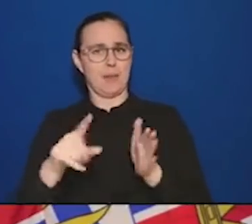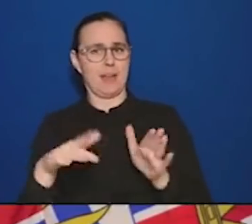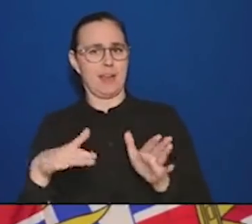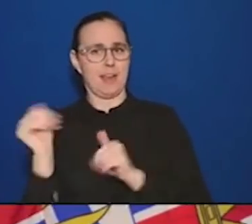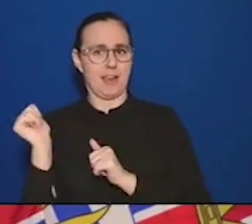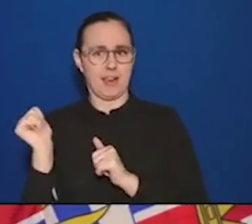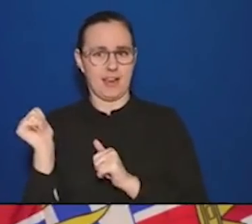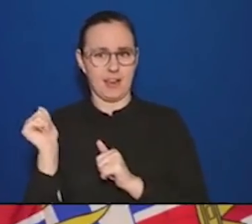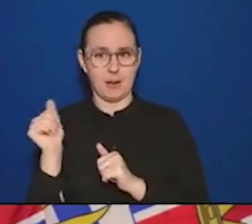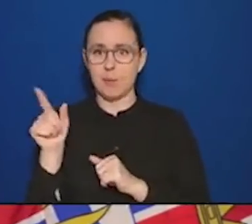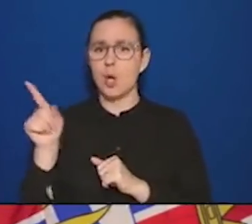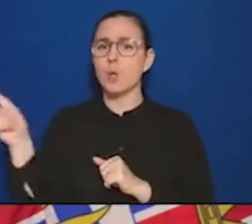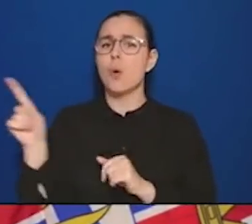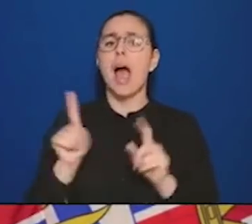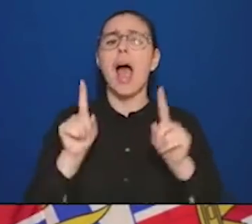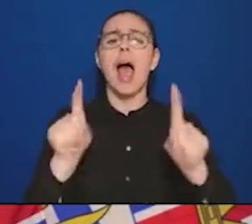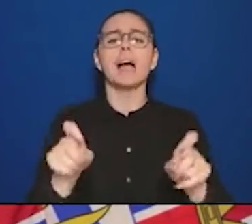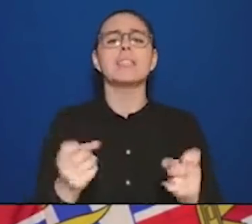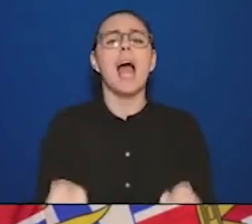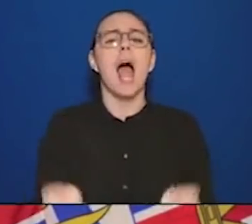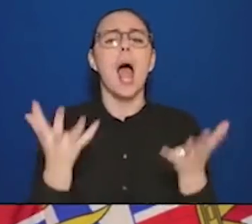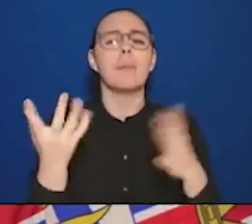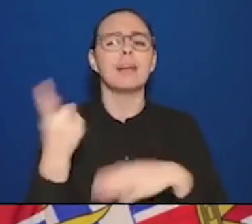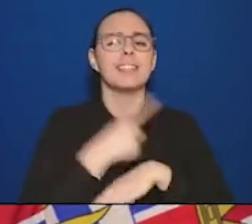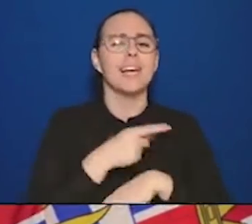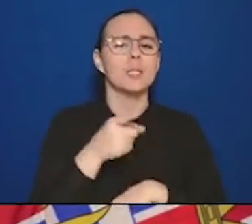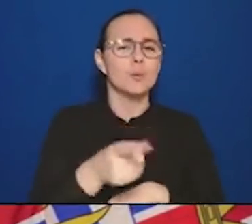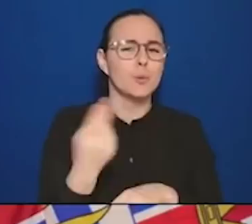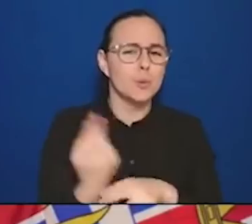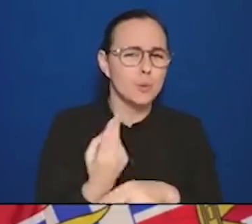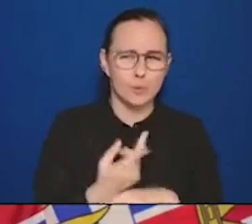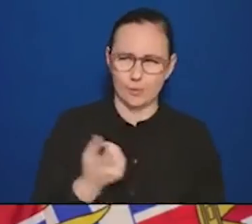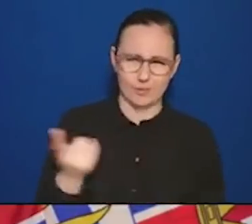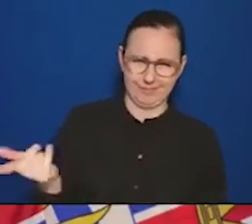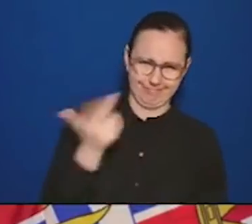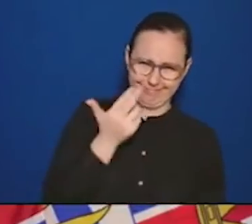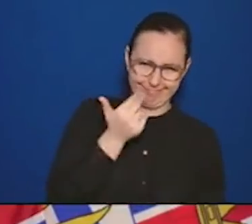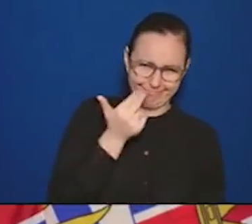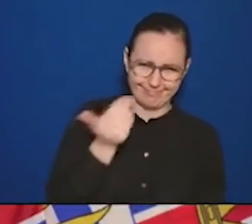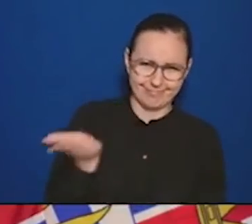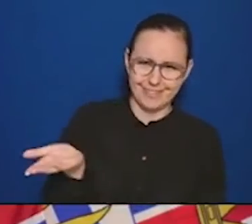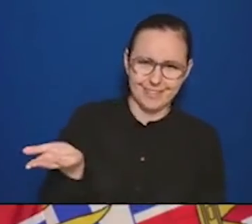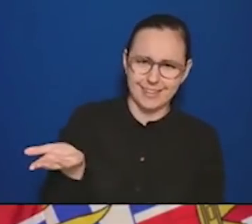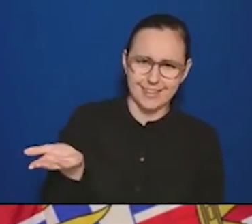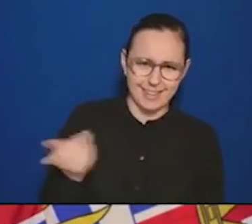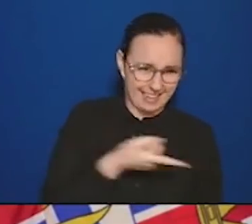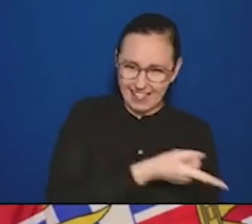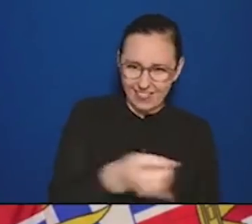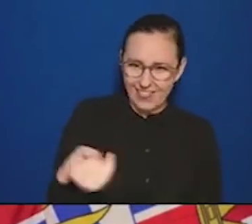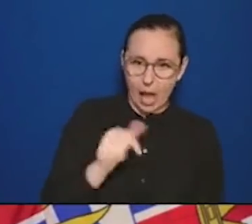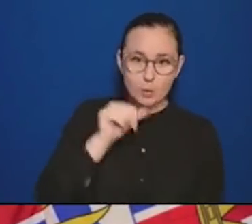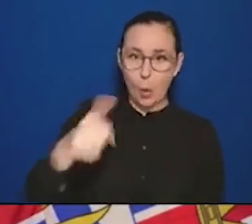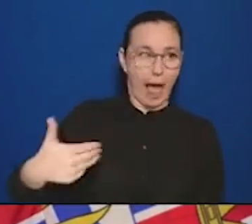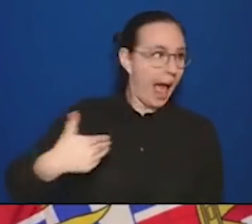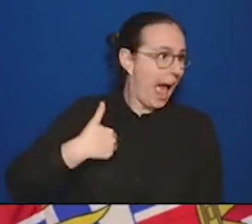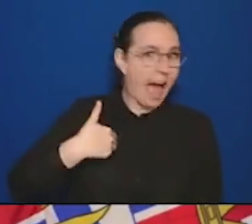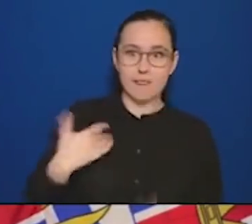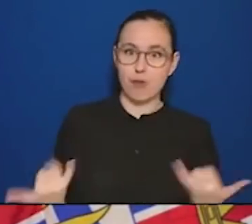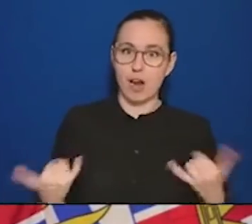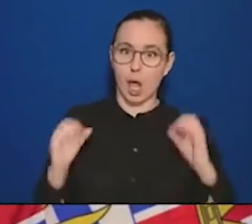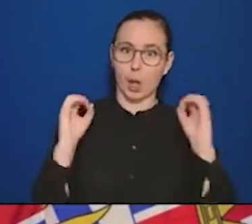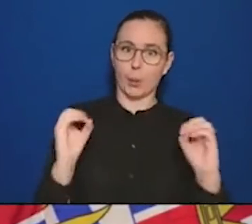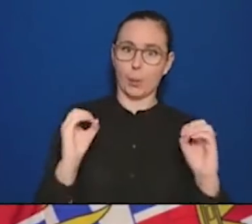seem like a great metric when their option may be facing, a reduced paycheck versus going to work